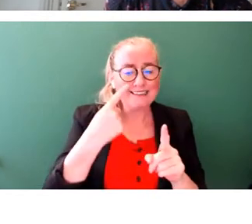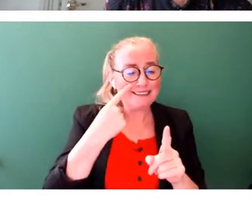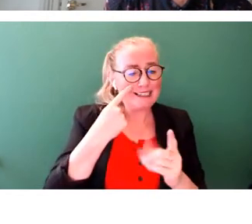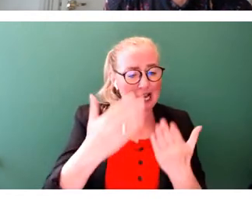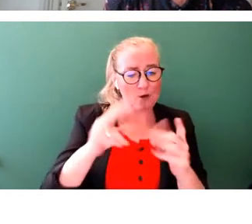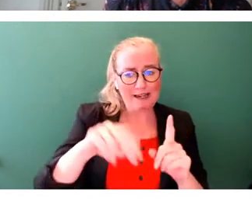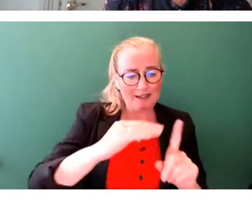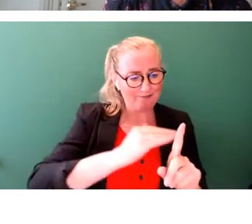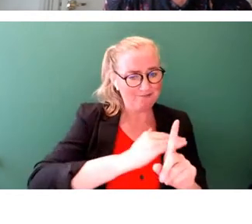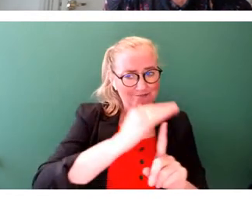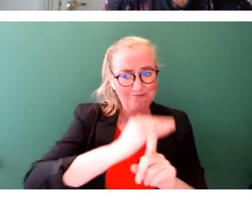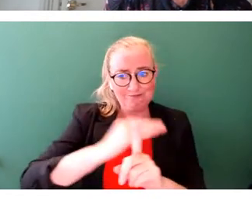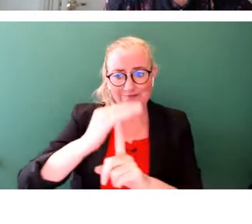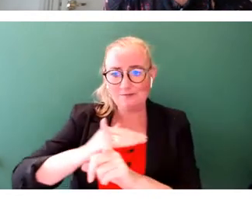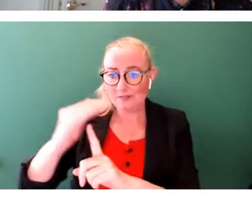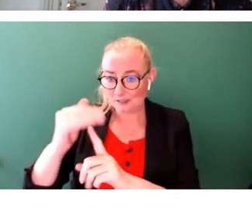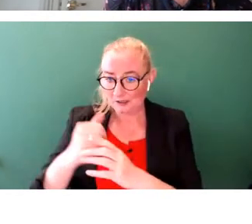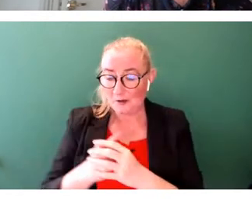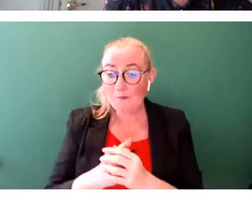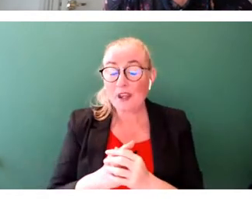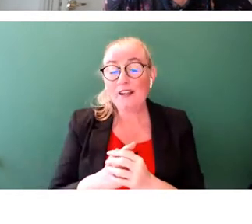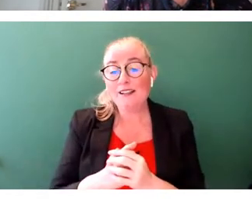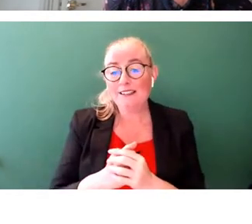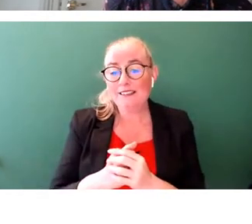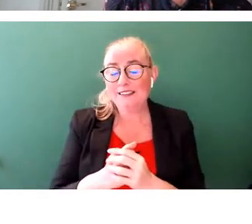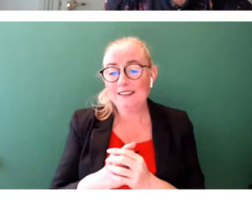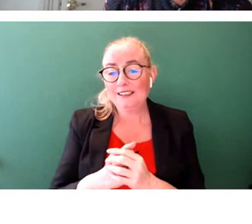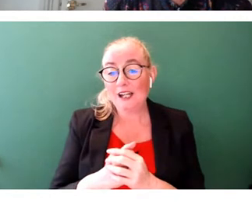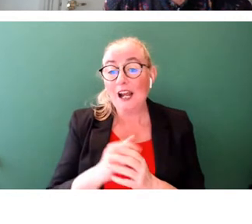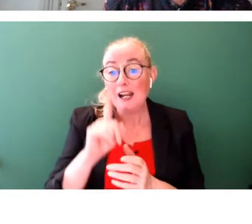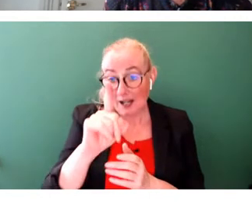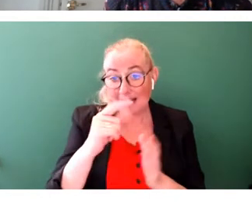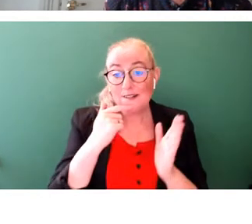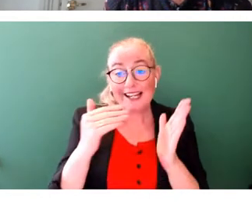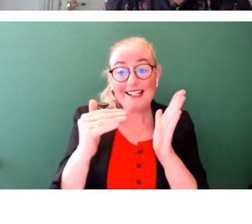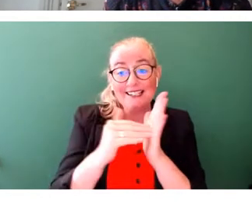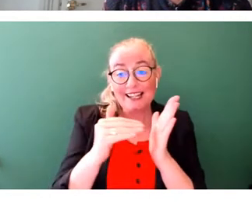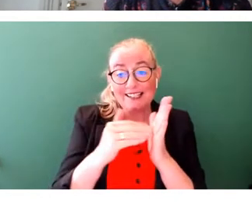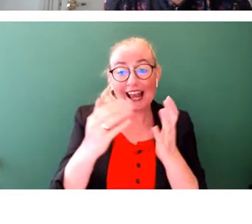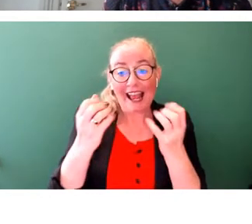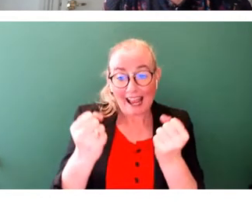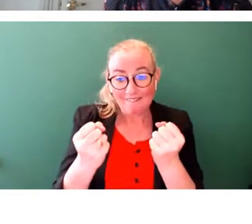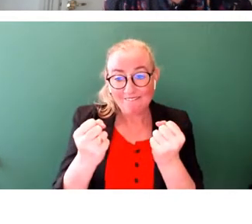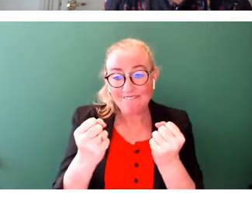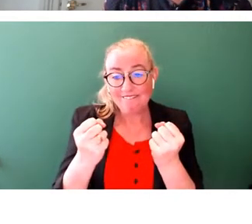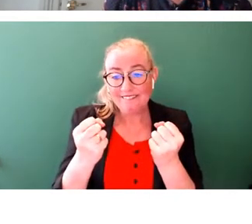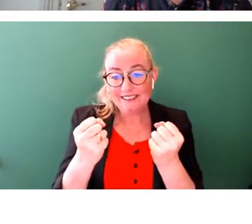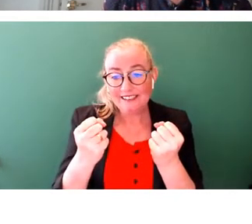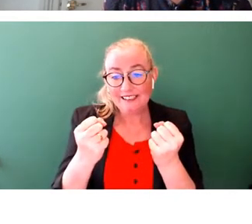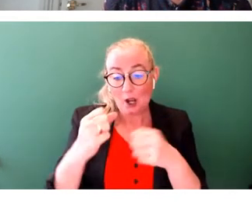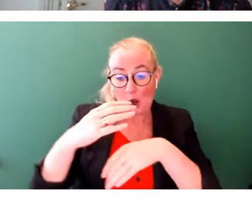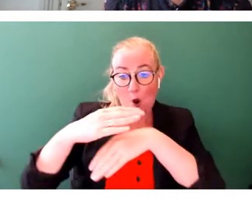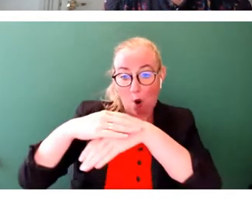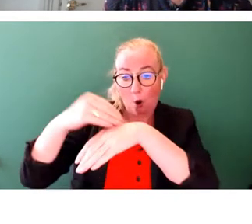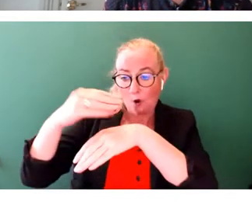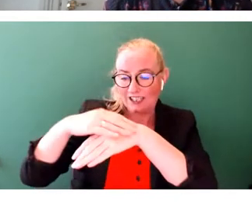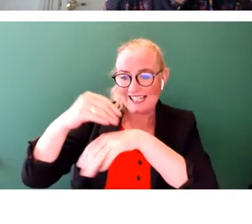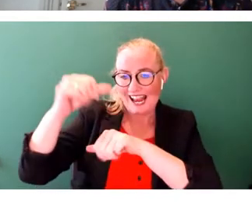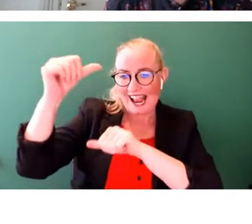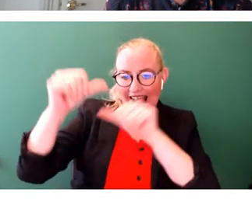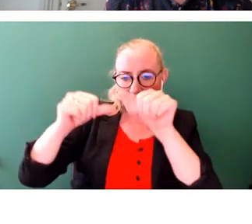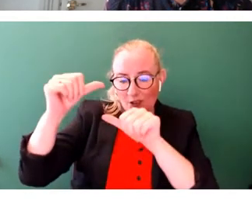I think also what we've seen is that even though there might have been initial hurdles of you know, older adults or people with